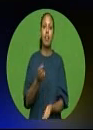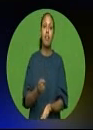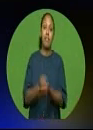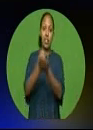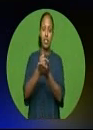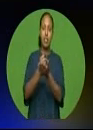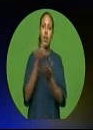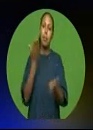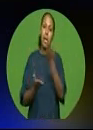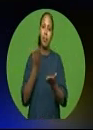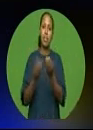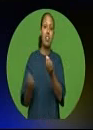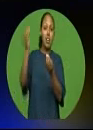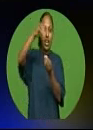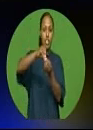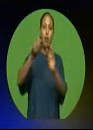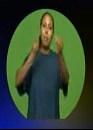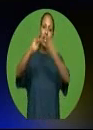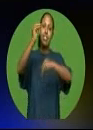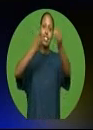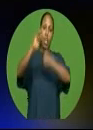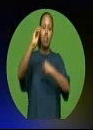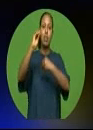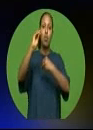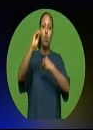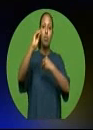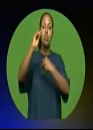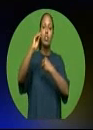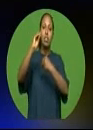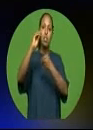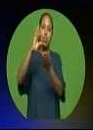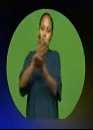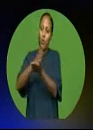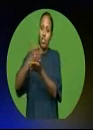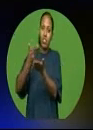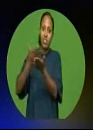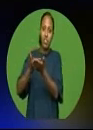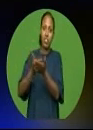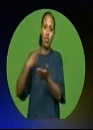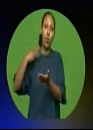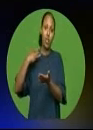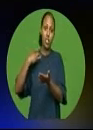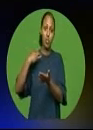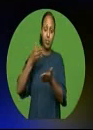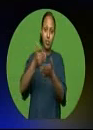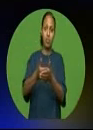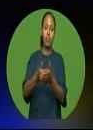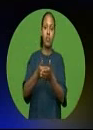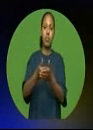Funds may be raised by selling the portion of ownership or